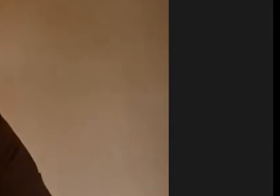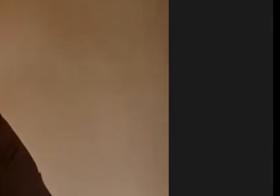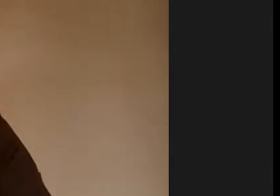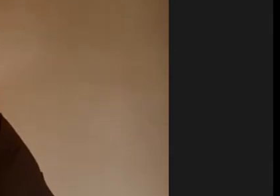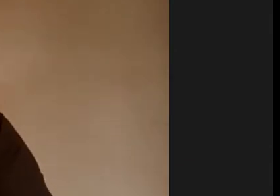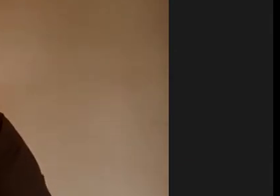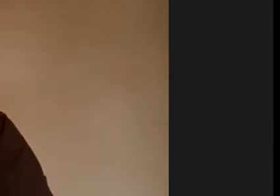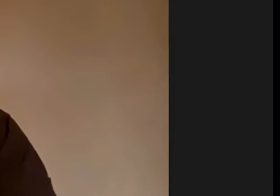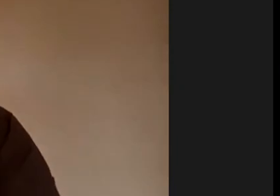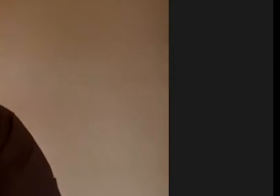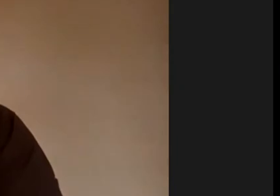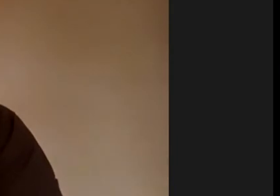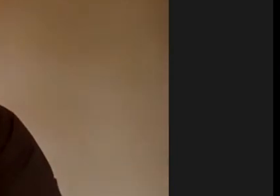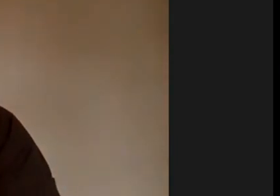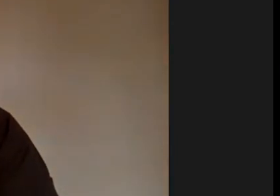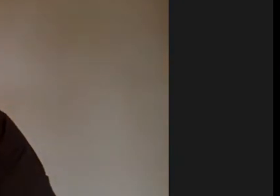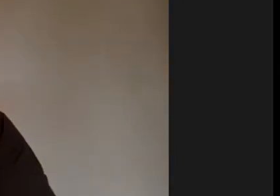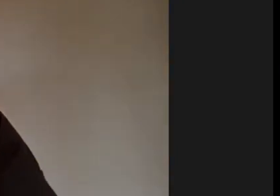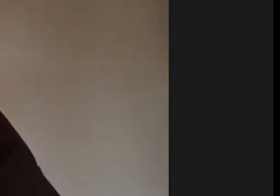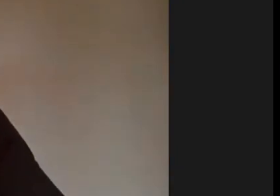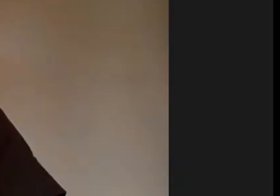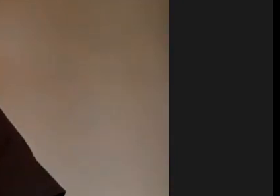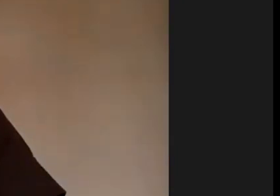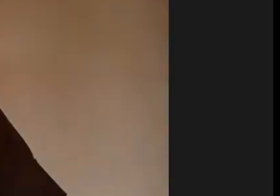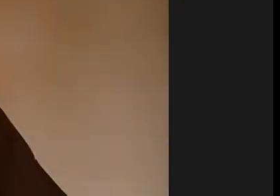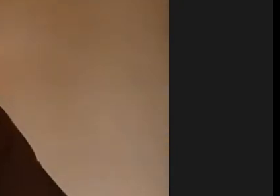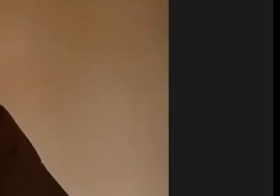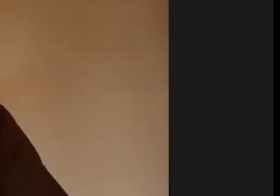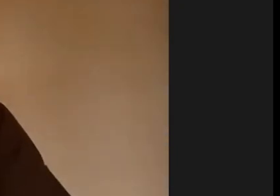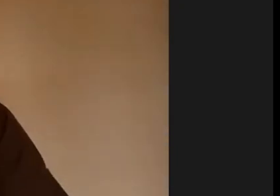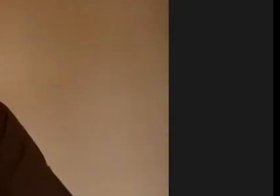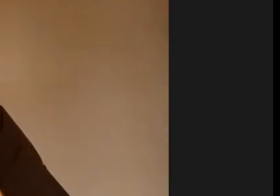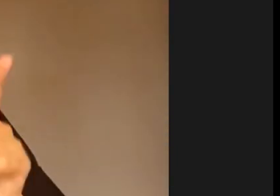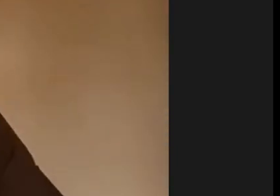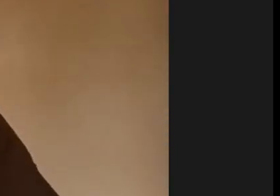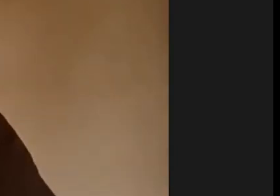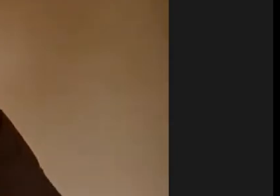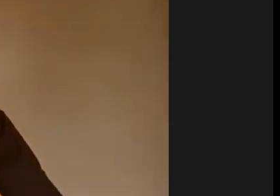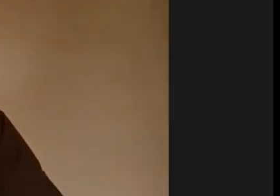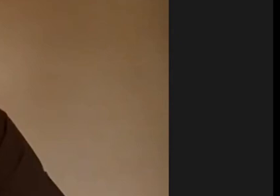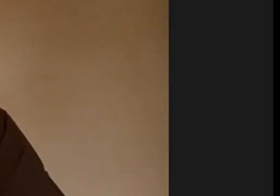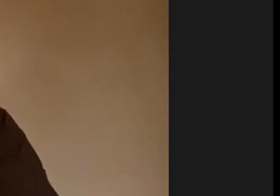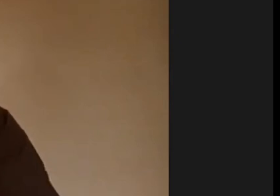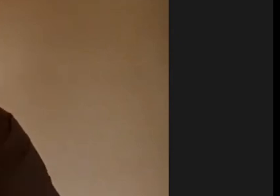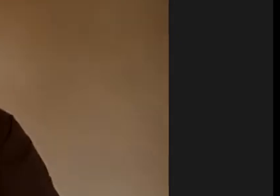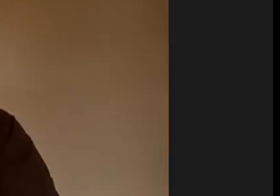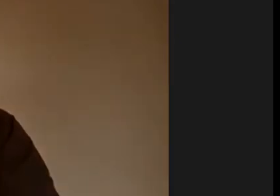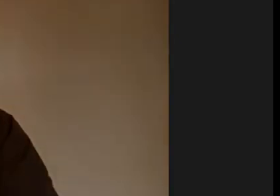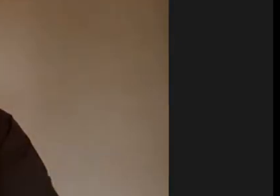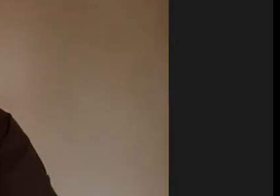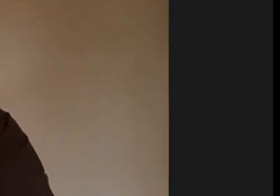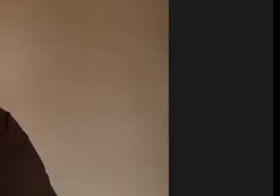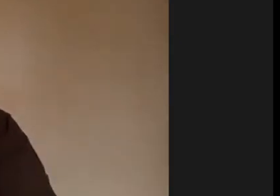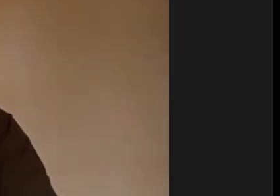So lesson 6, lesson 1, and then lesson 7. Okay? Yeah. Okay, we haven't started